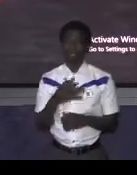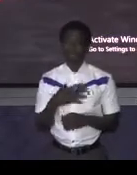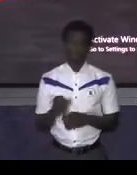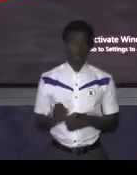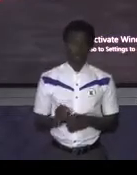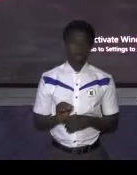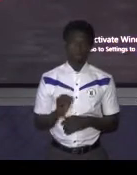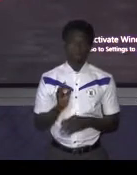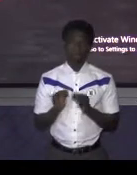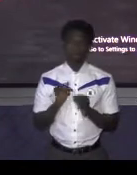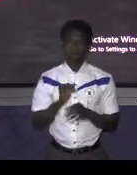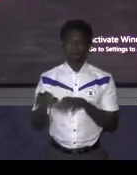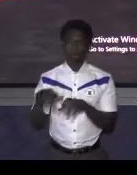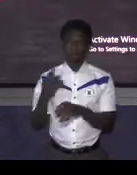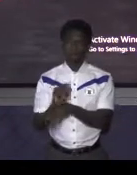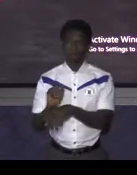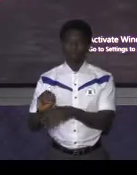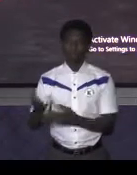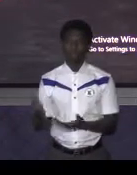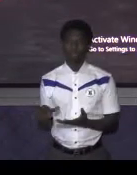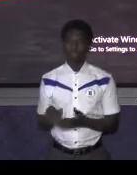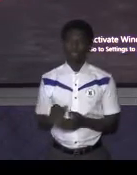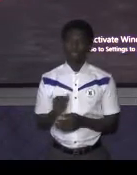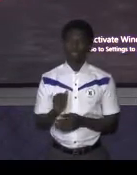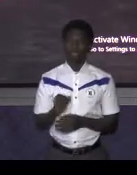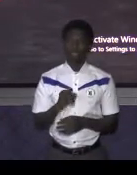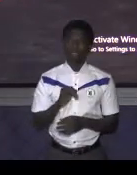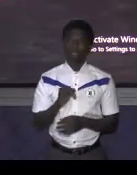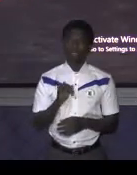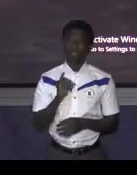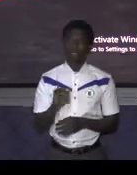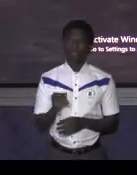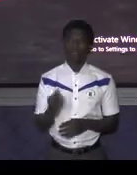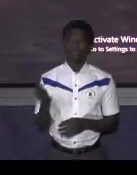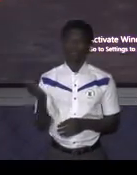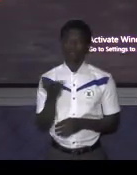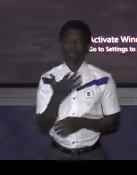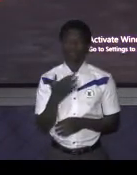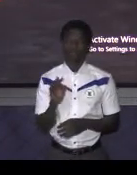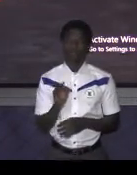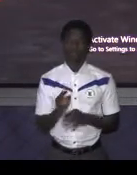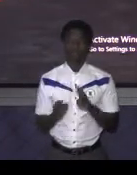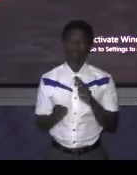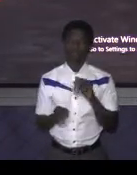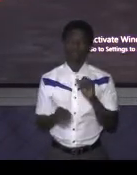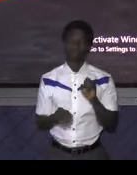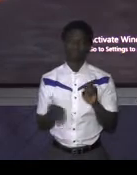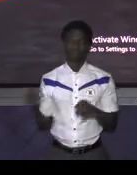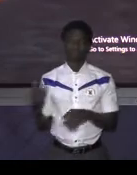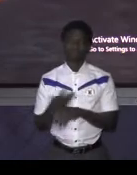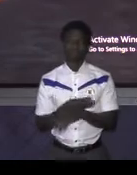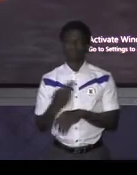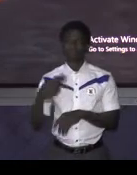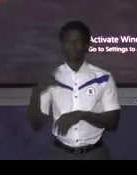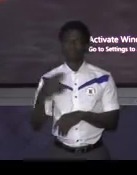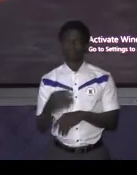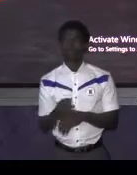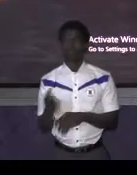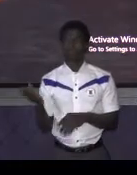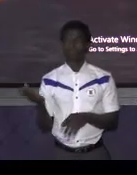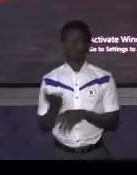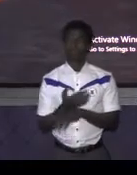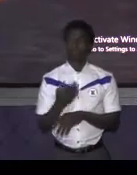so if I do the work in here, area is half of the base times the height. That is half